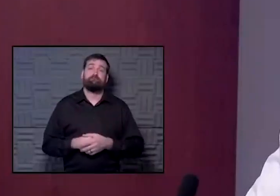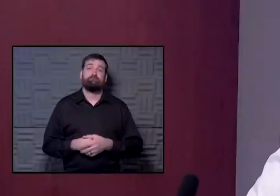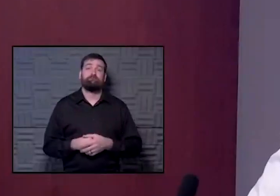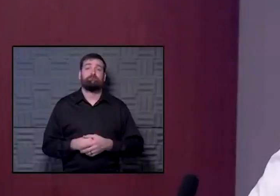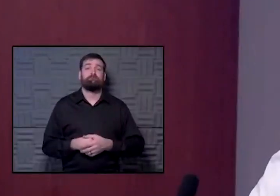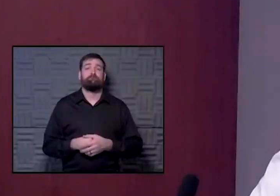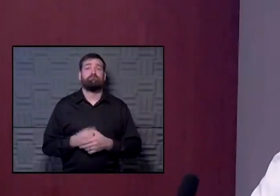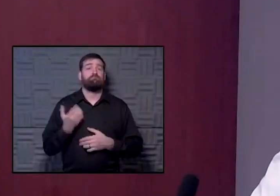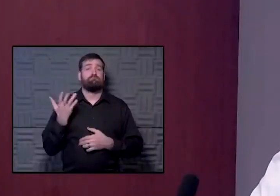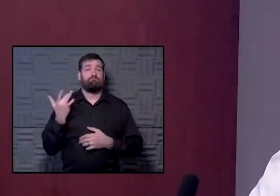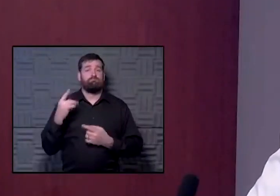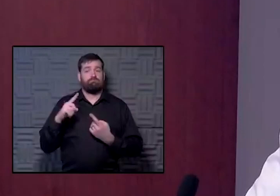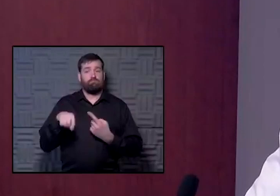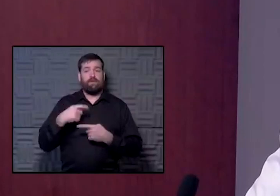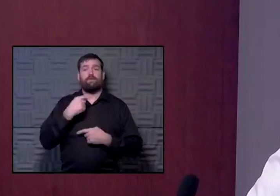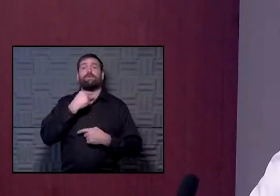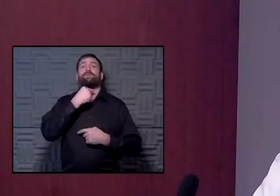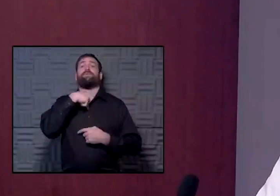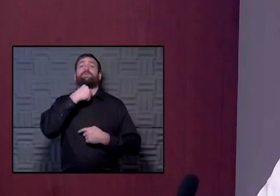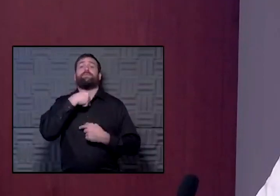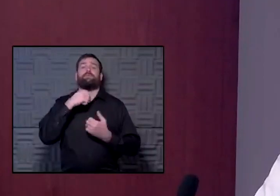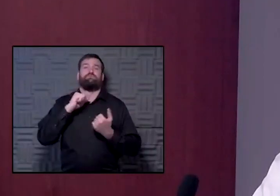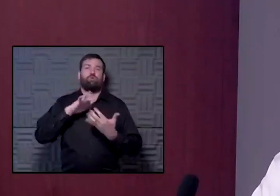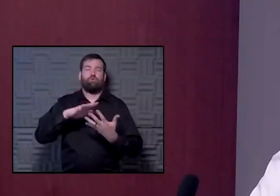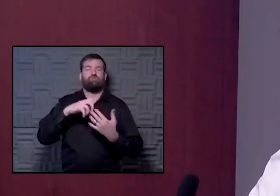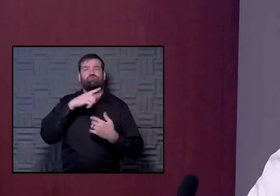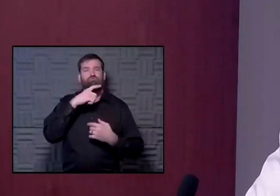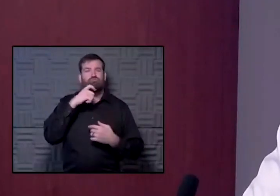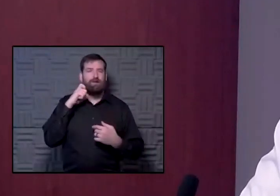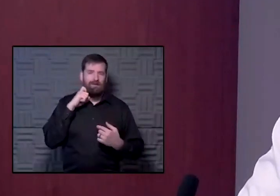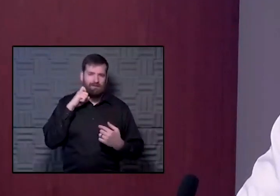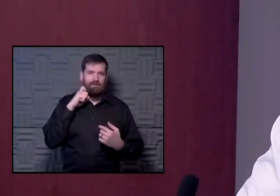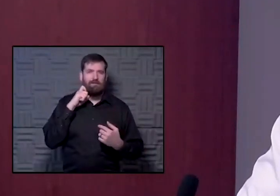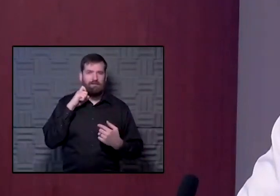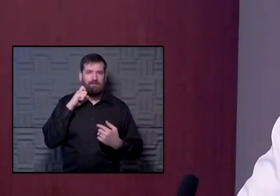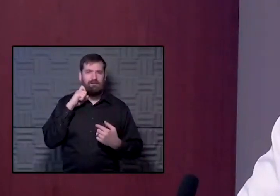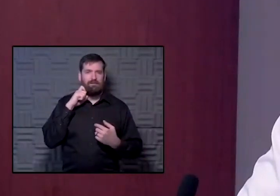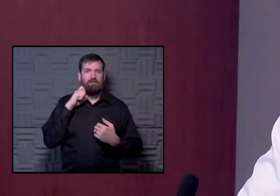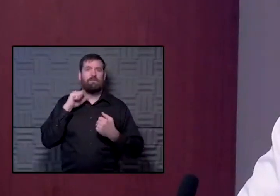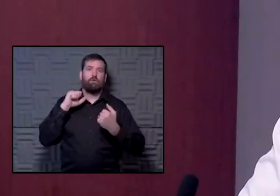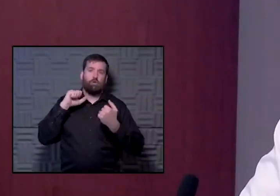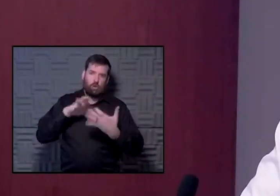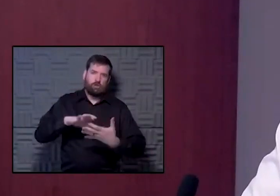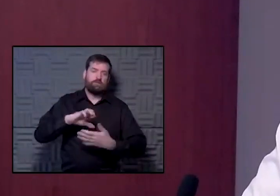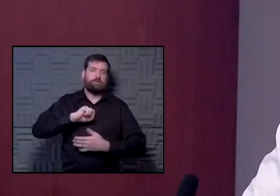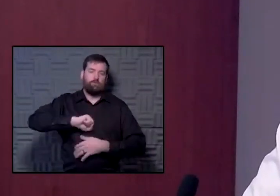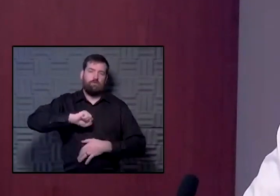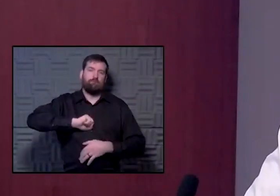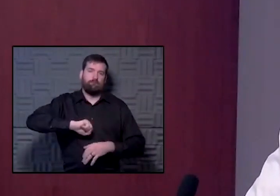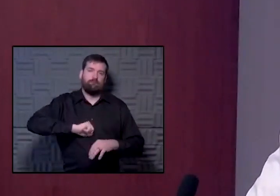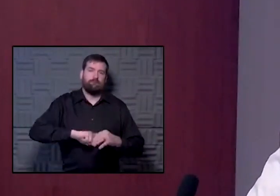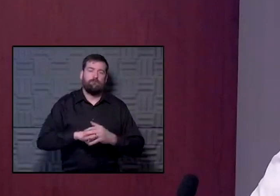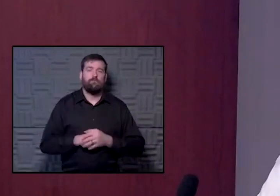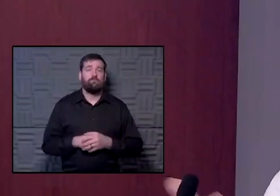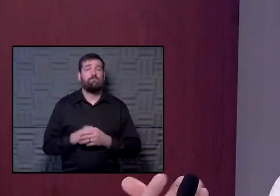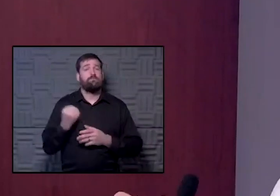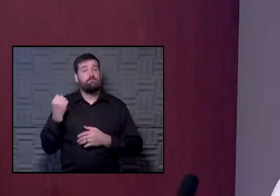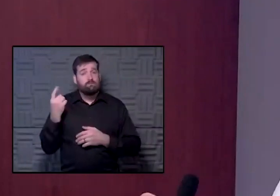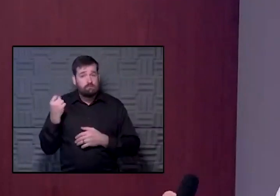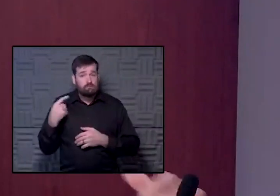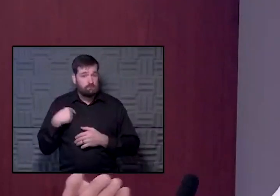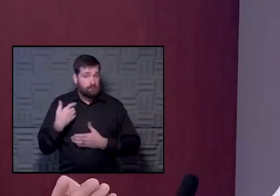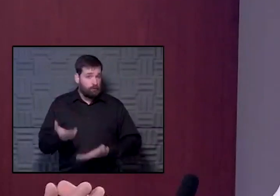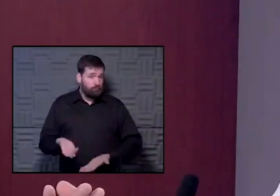that windpipe, that airway, is drying during that exercise, and it elicits that cough reflux. The one thing we